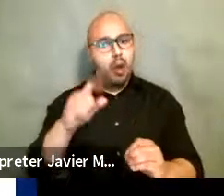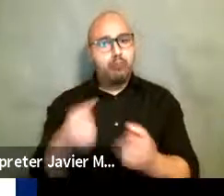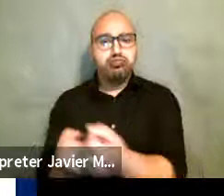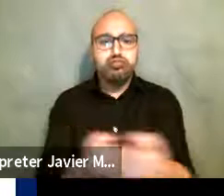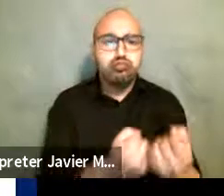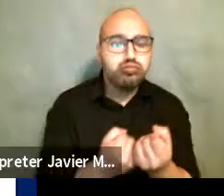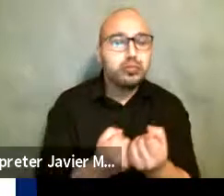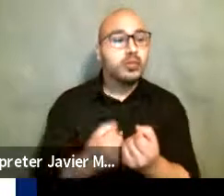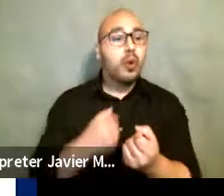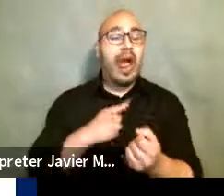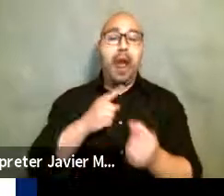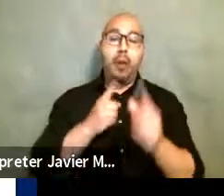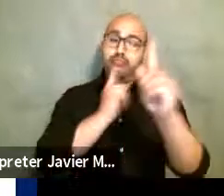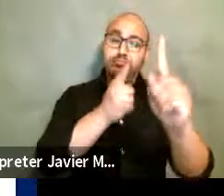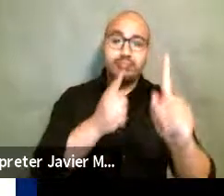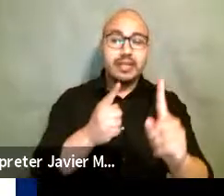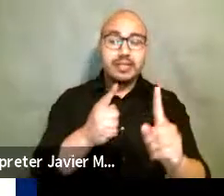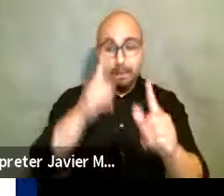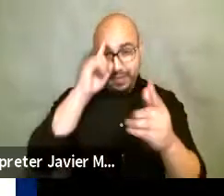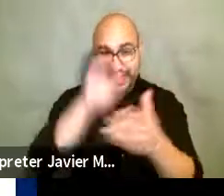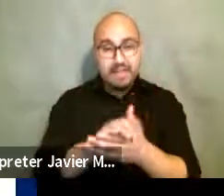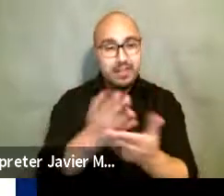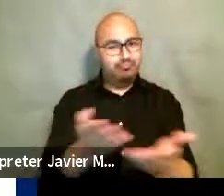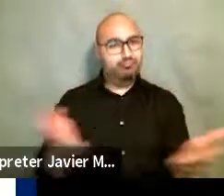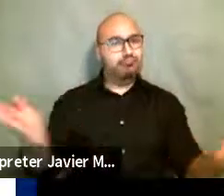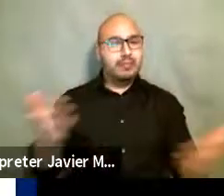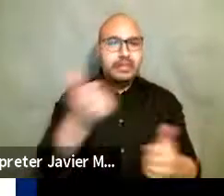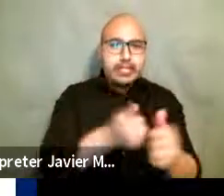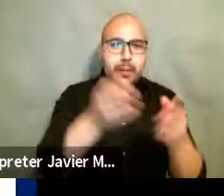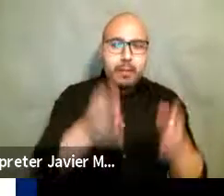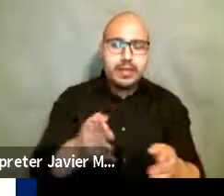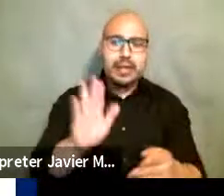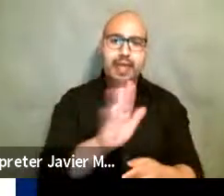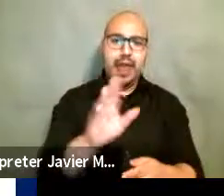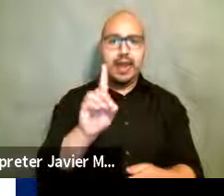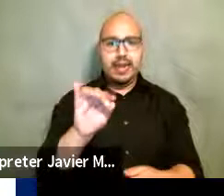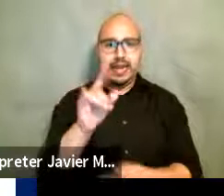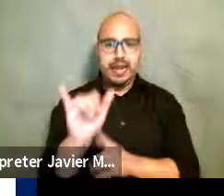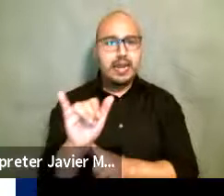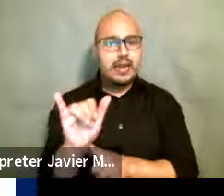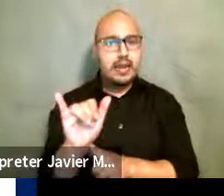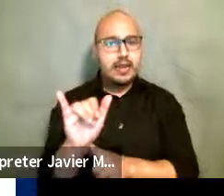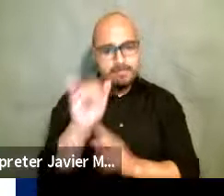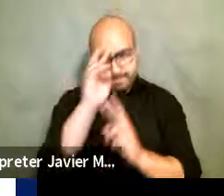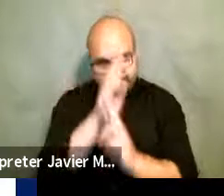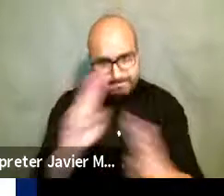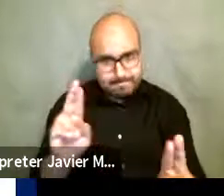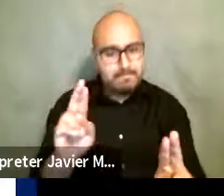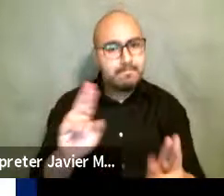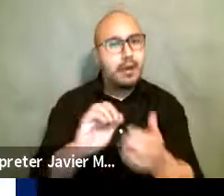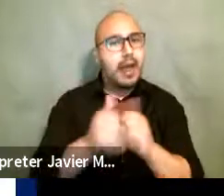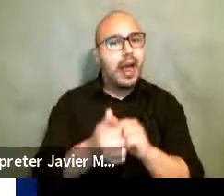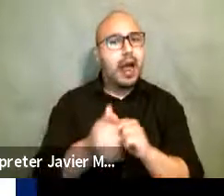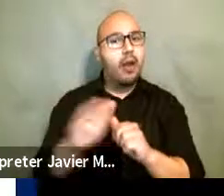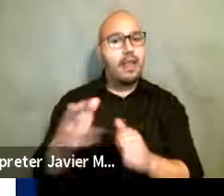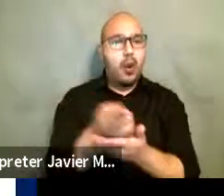in the dignity of every person. We work to enrich the lives and spirits of all who pass our way by stewarding the